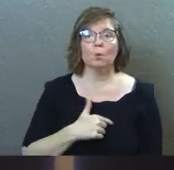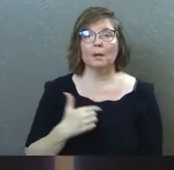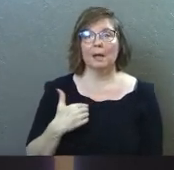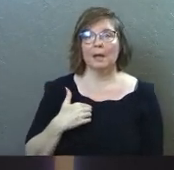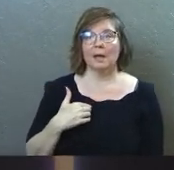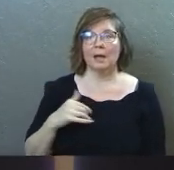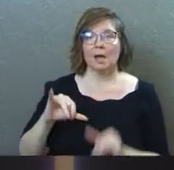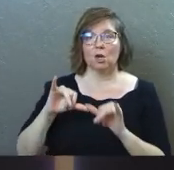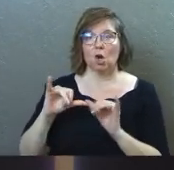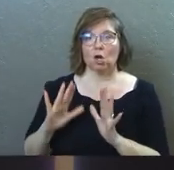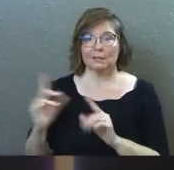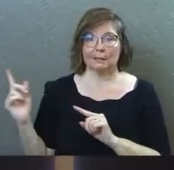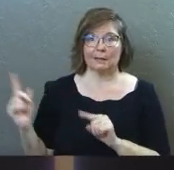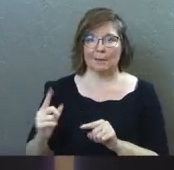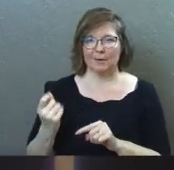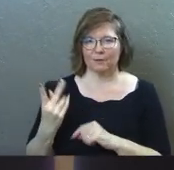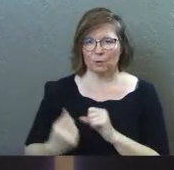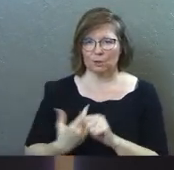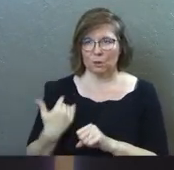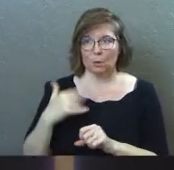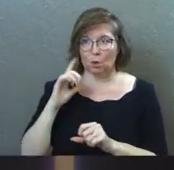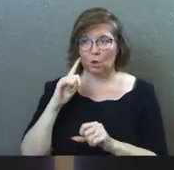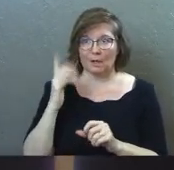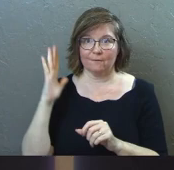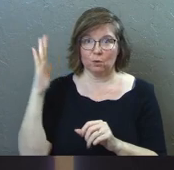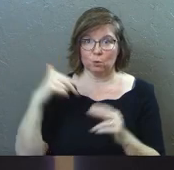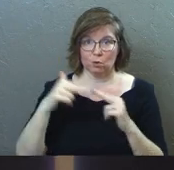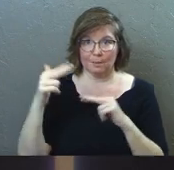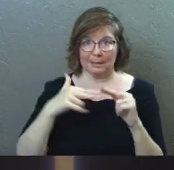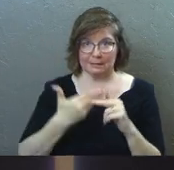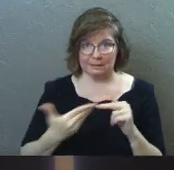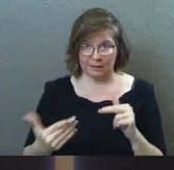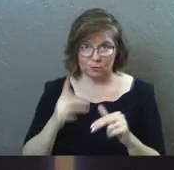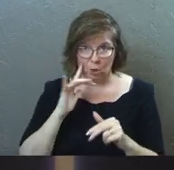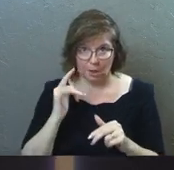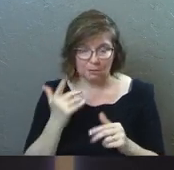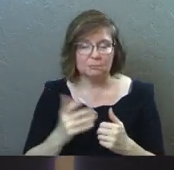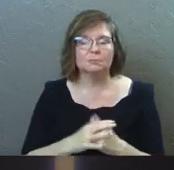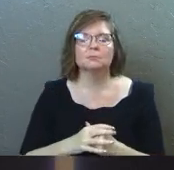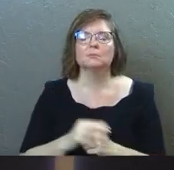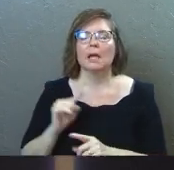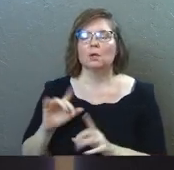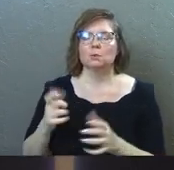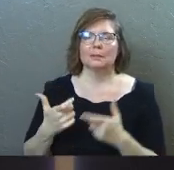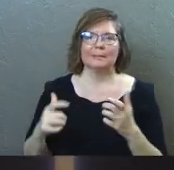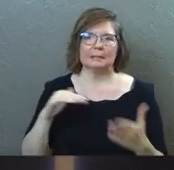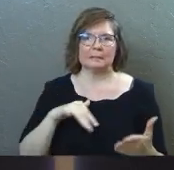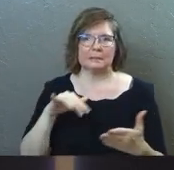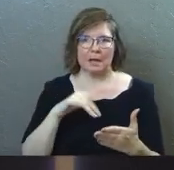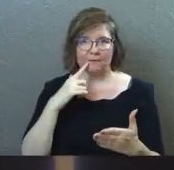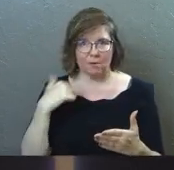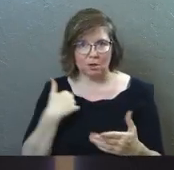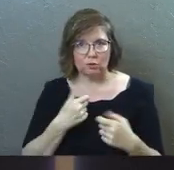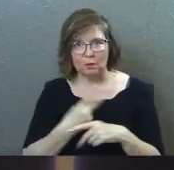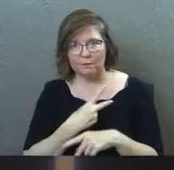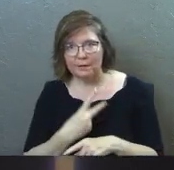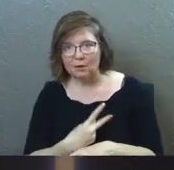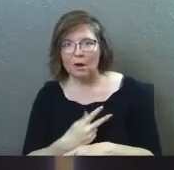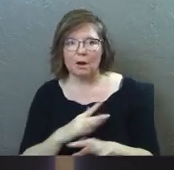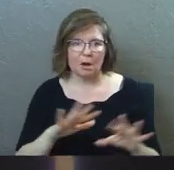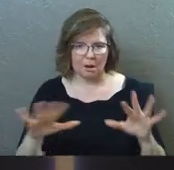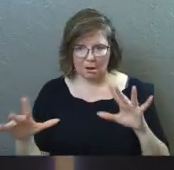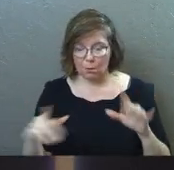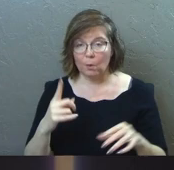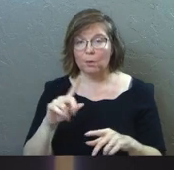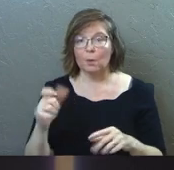had an architect come here a couple years ago because we were looking at future building stuff. And he was doing this big study for us and trying to figure us out.